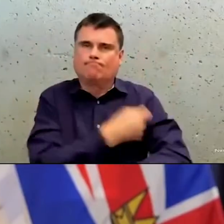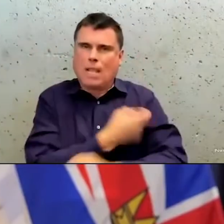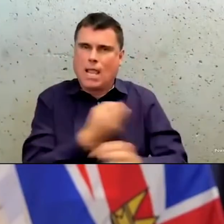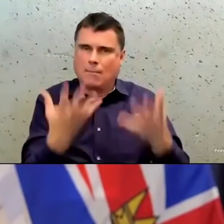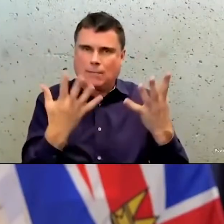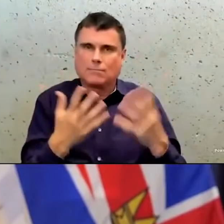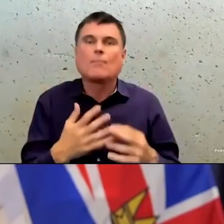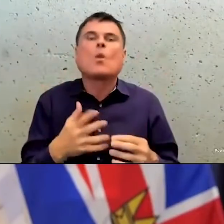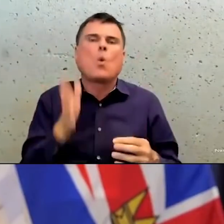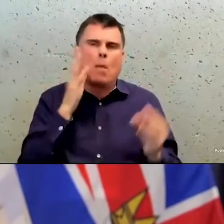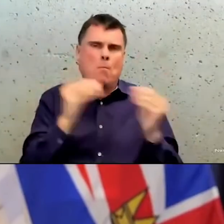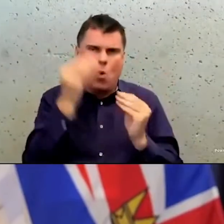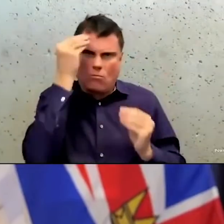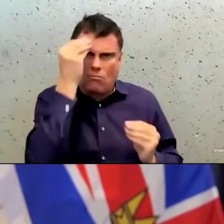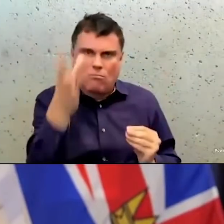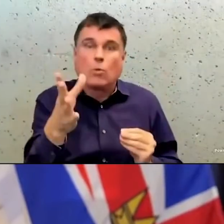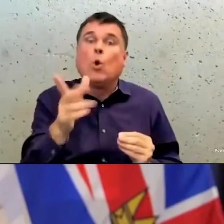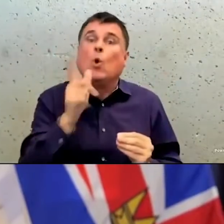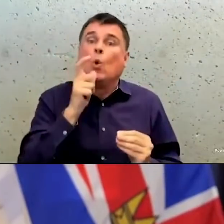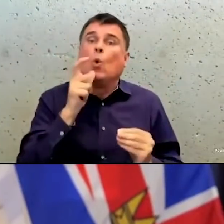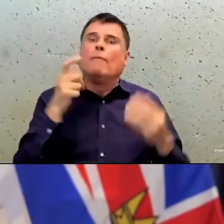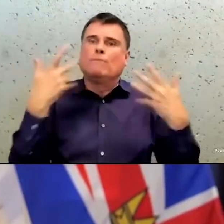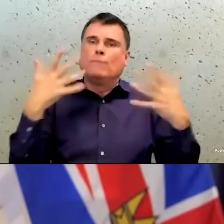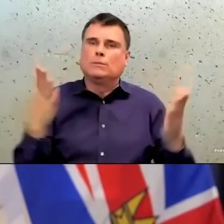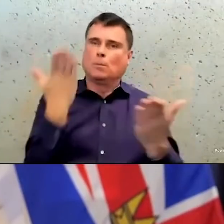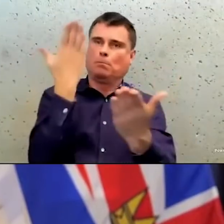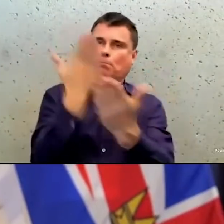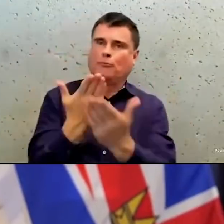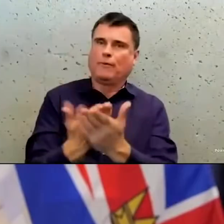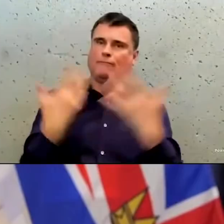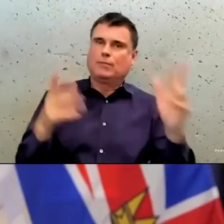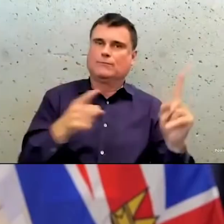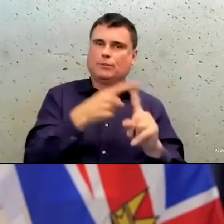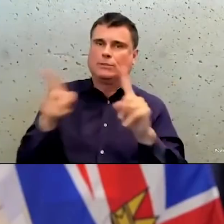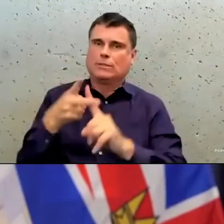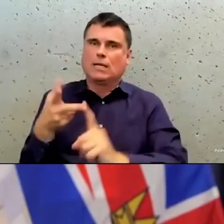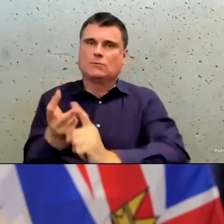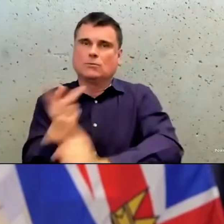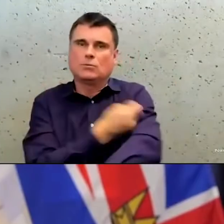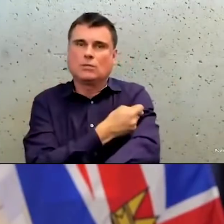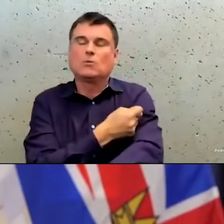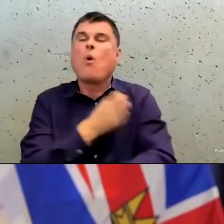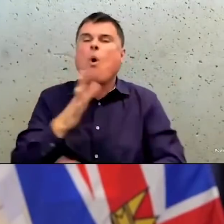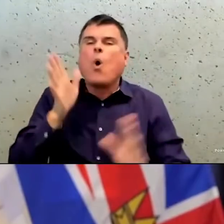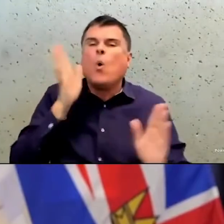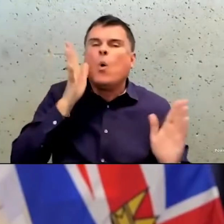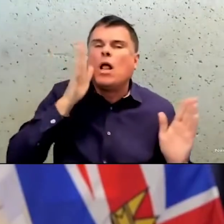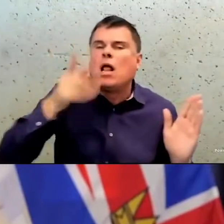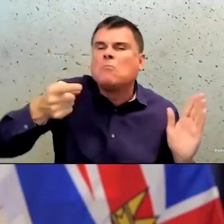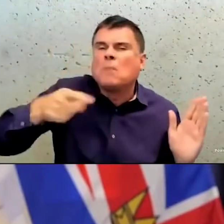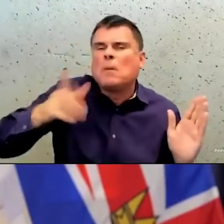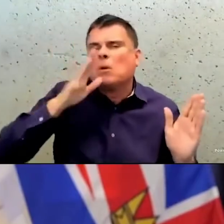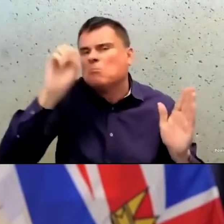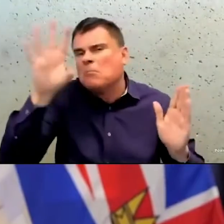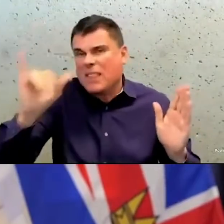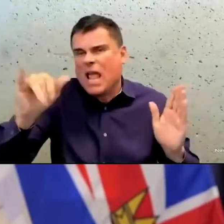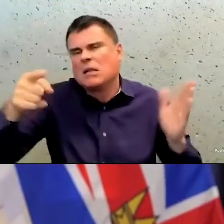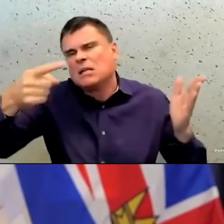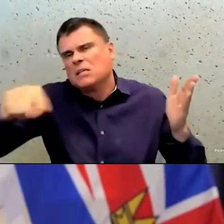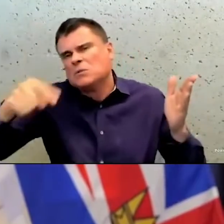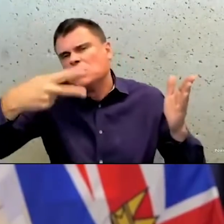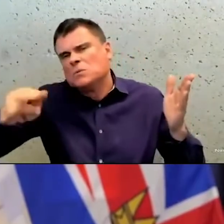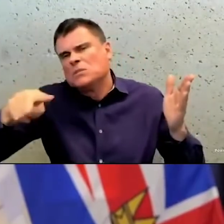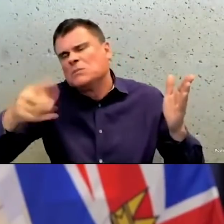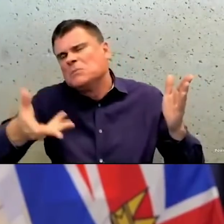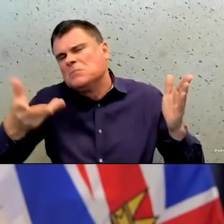with this policy either Friday or early next week. Our focus right now is on initiating necessary follow-up actions,